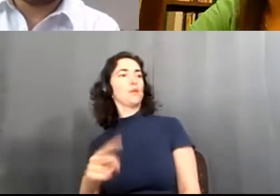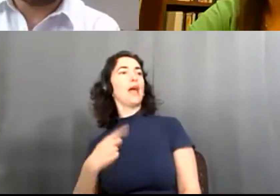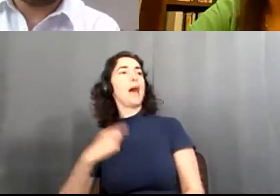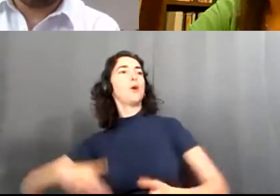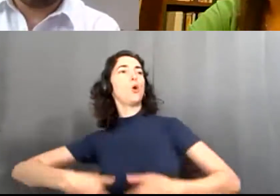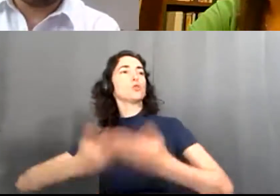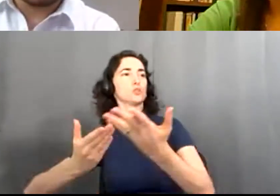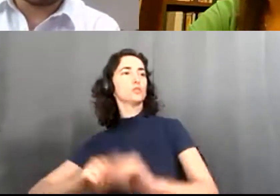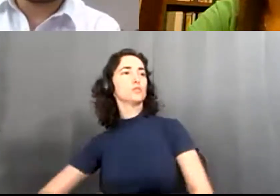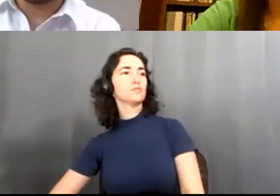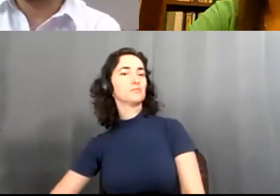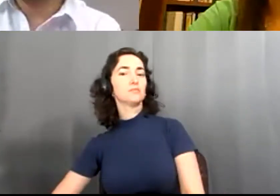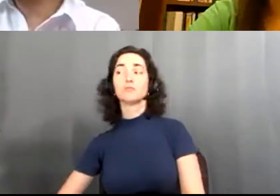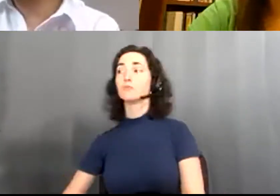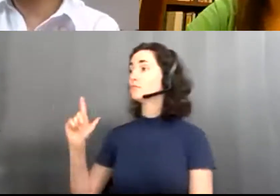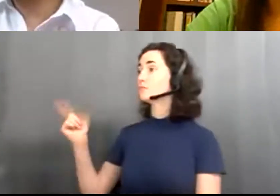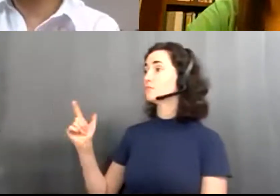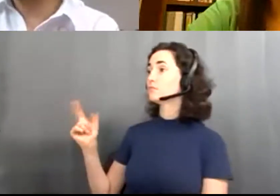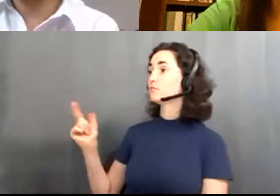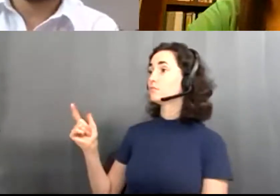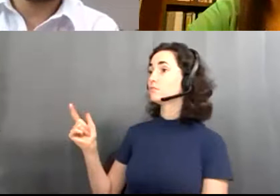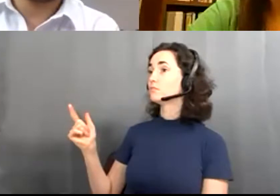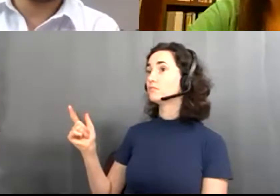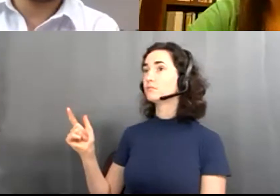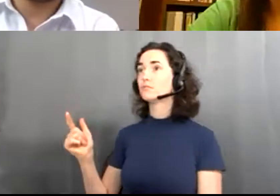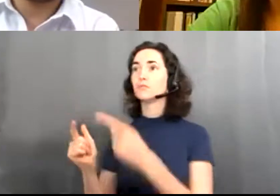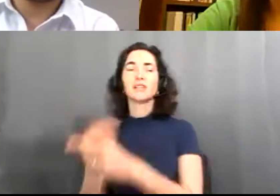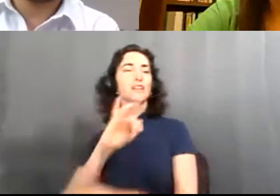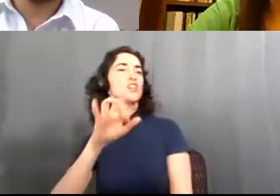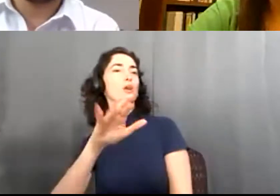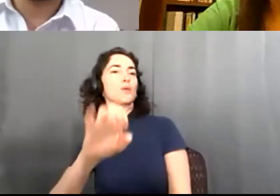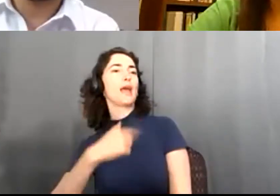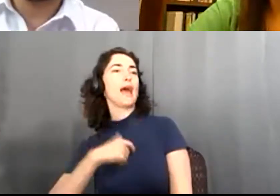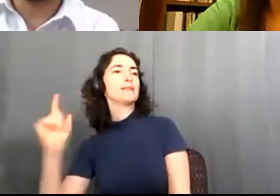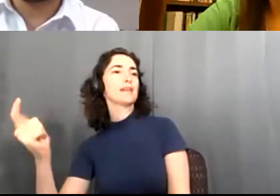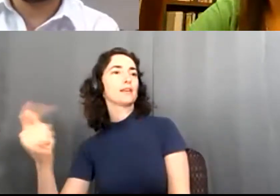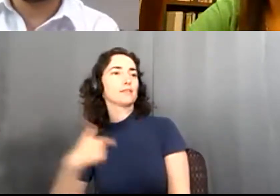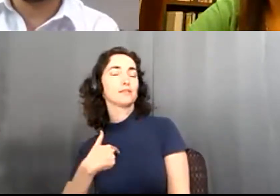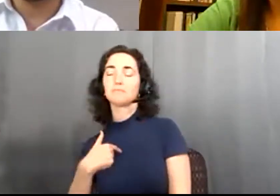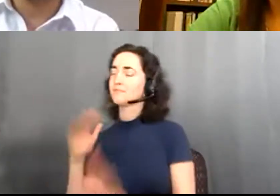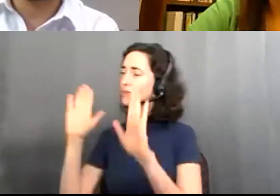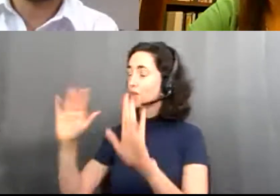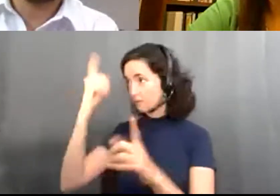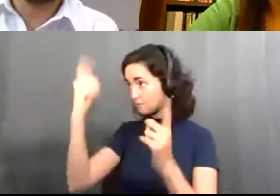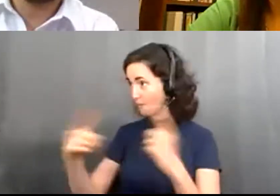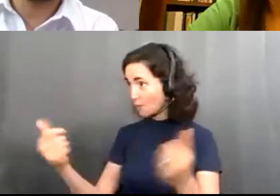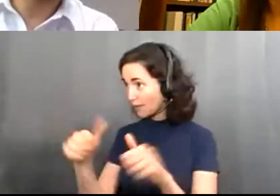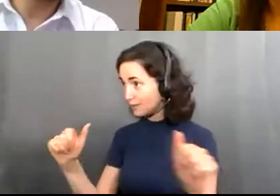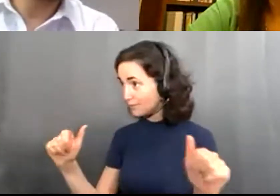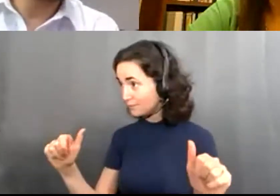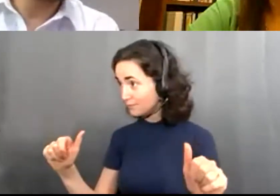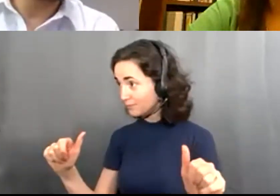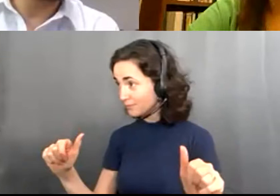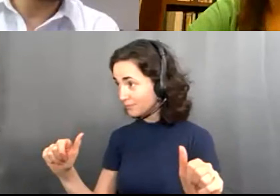motion. Can we get a second? I'll second it. This is Jerry. Excellent. Any opposed?